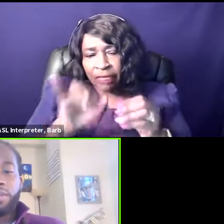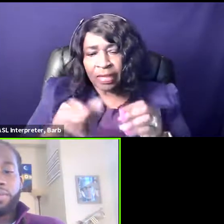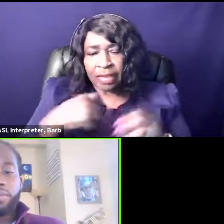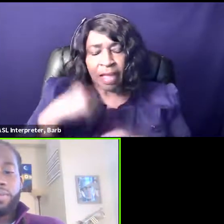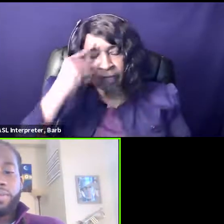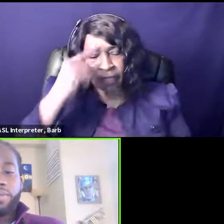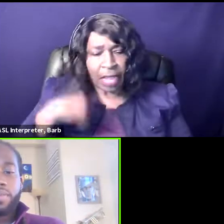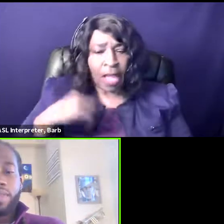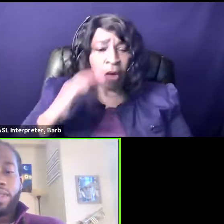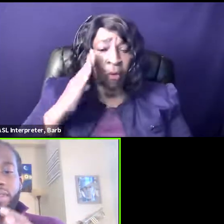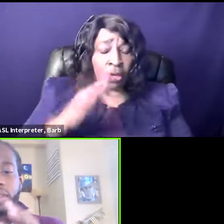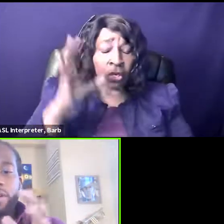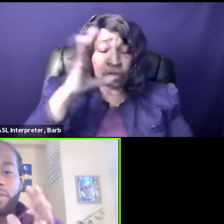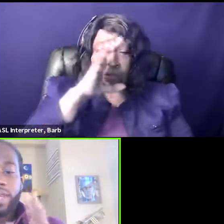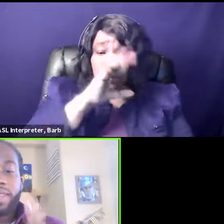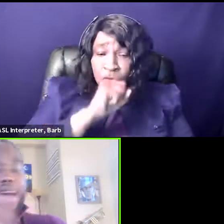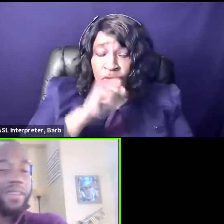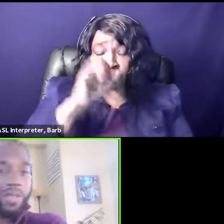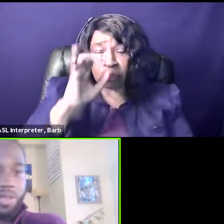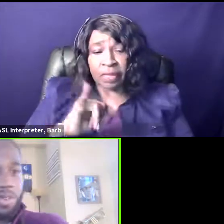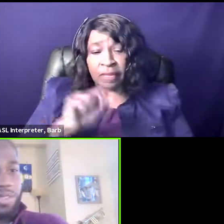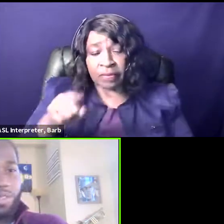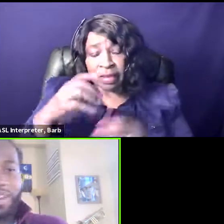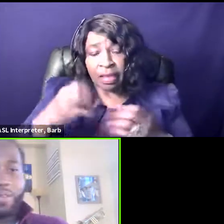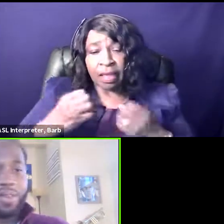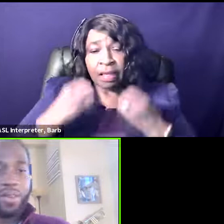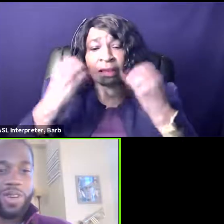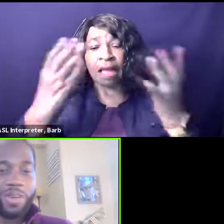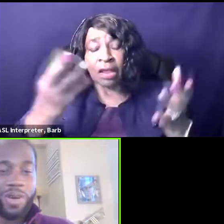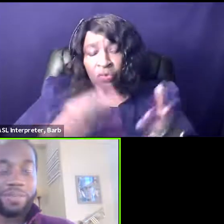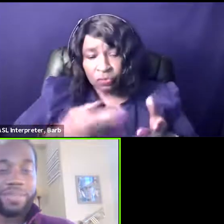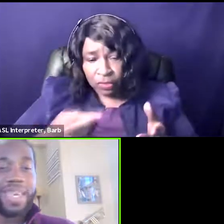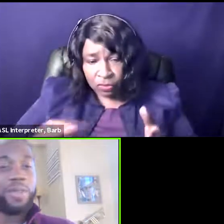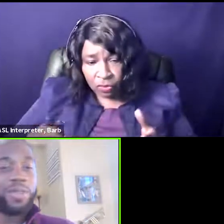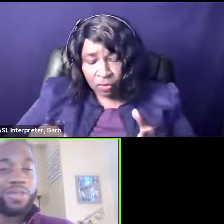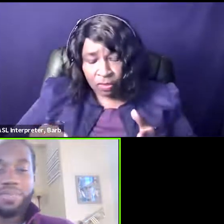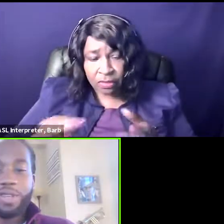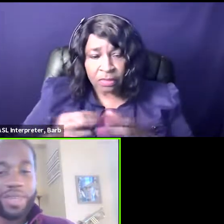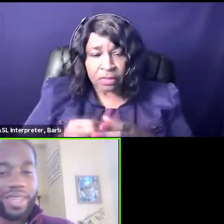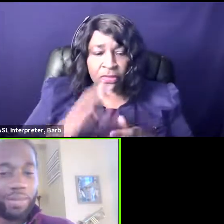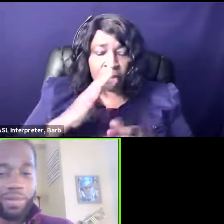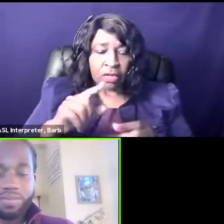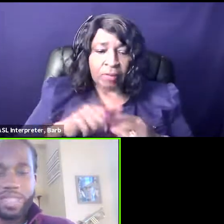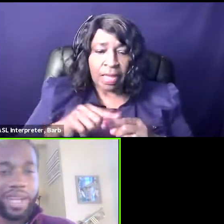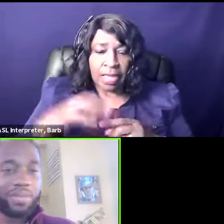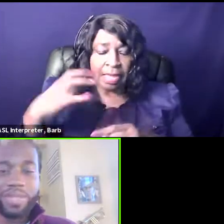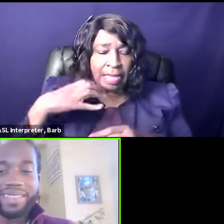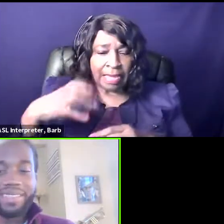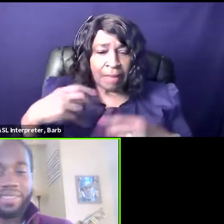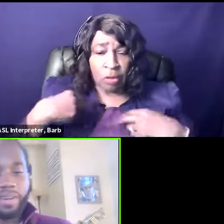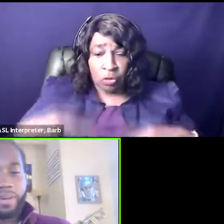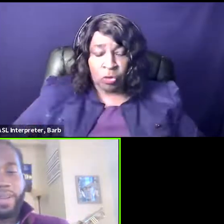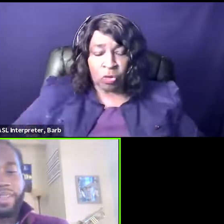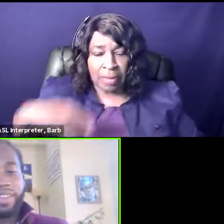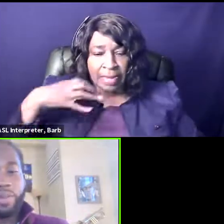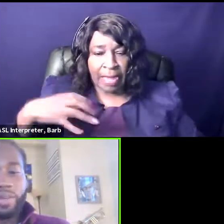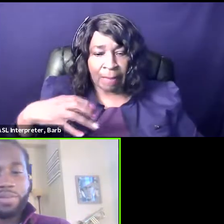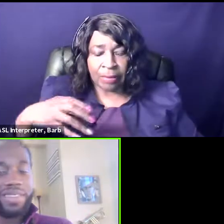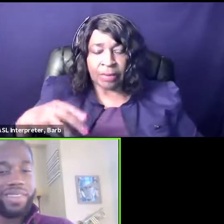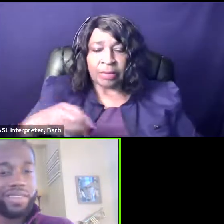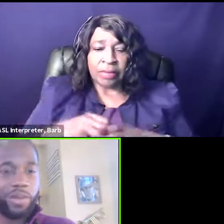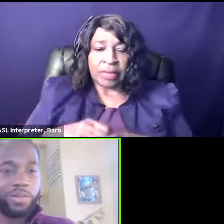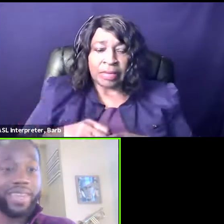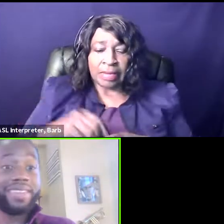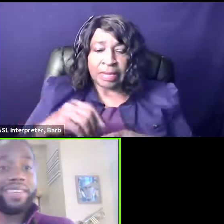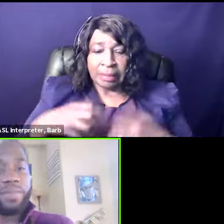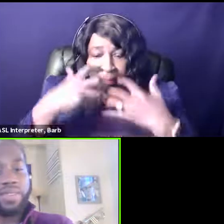that, there have been a lot of resources, right? Whether we're talking about capital, human capital, jobs, plants, et cetera, right? That have been pumped